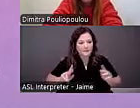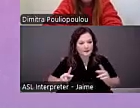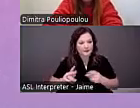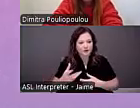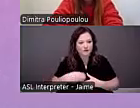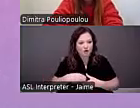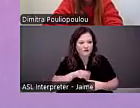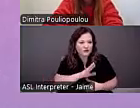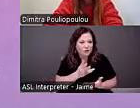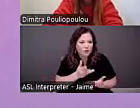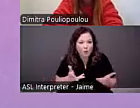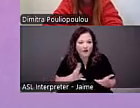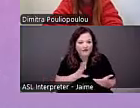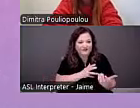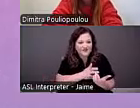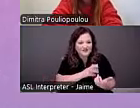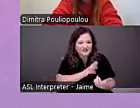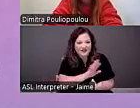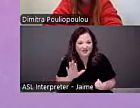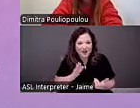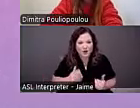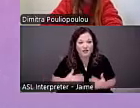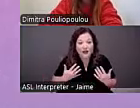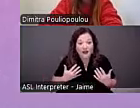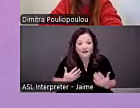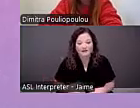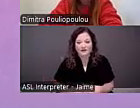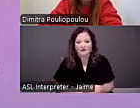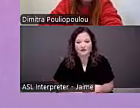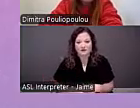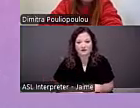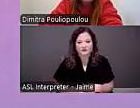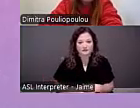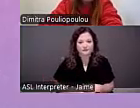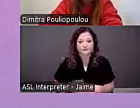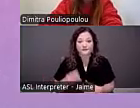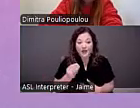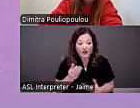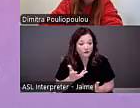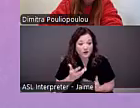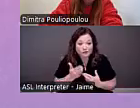their lives, their health literacy, and their resources.